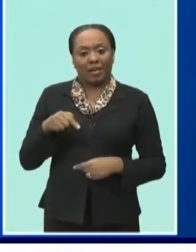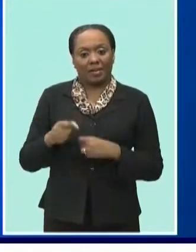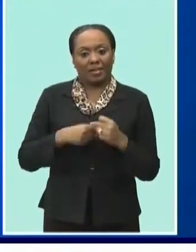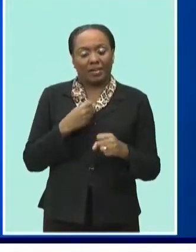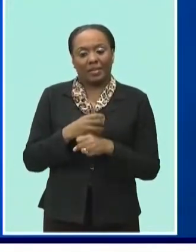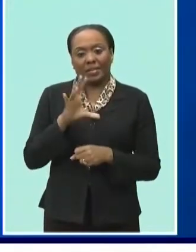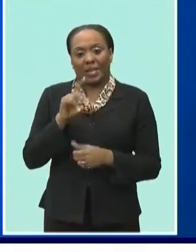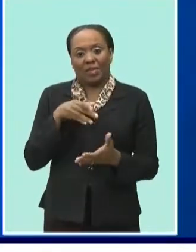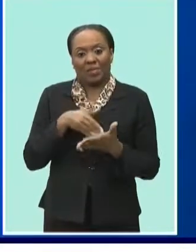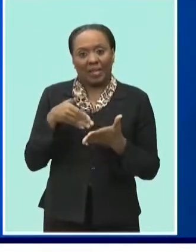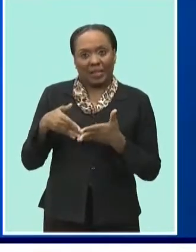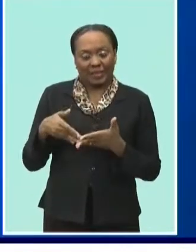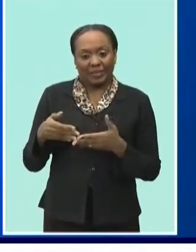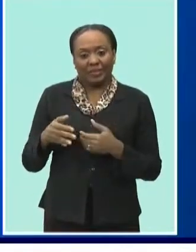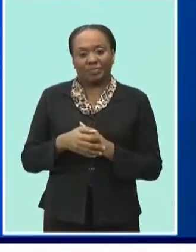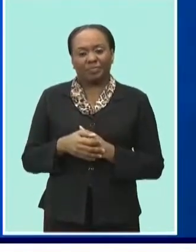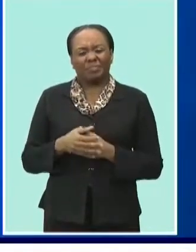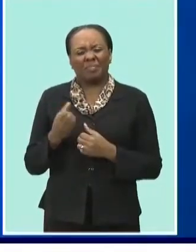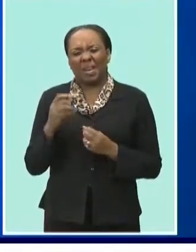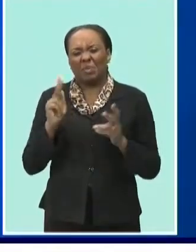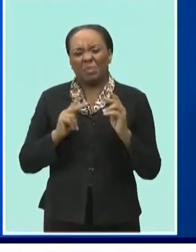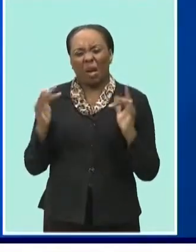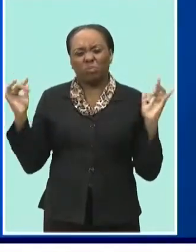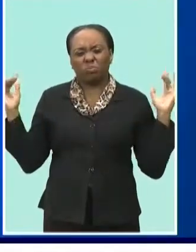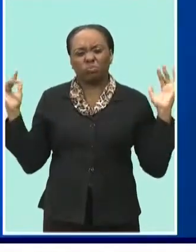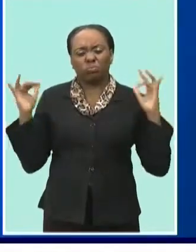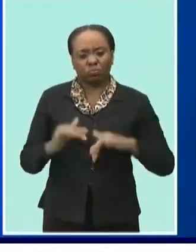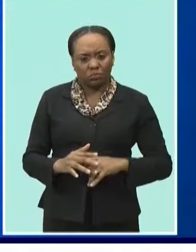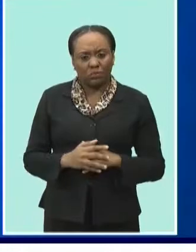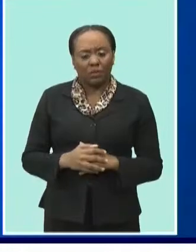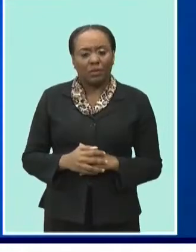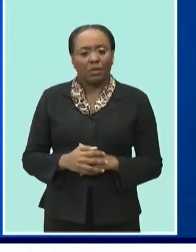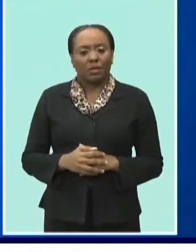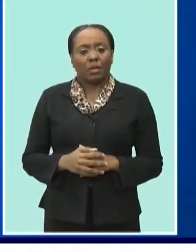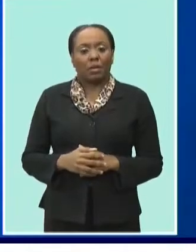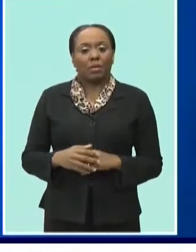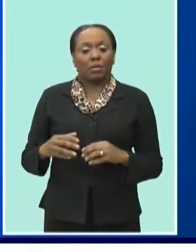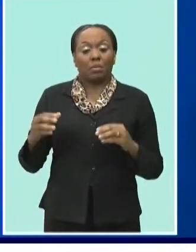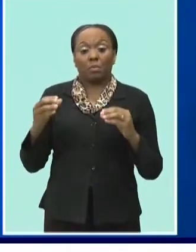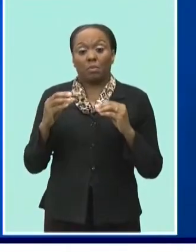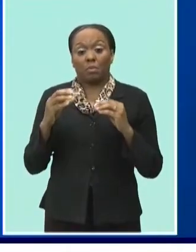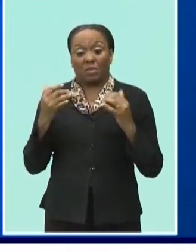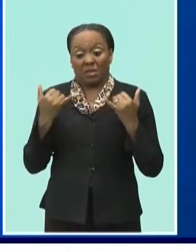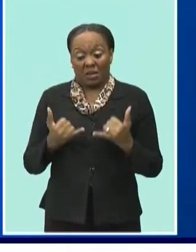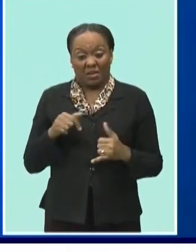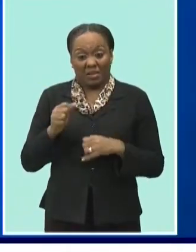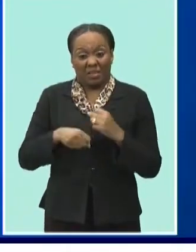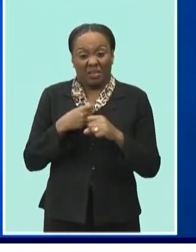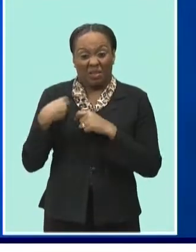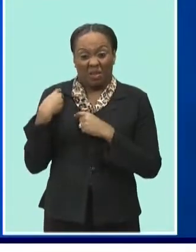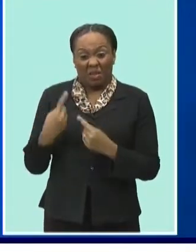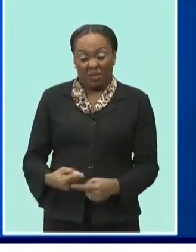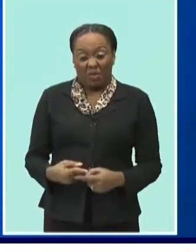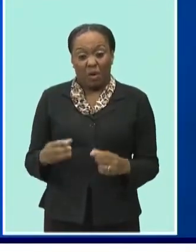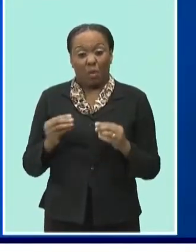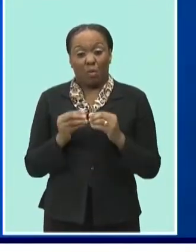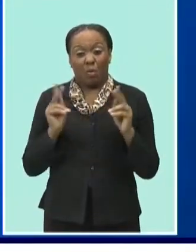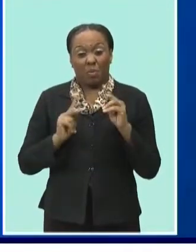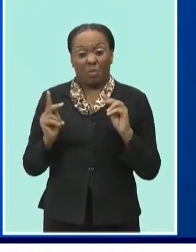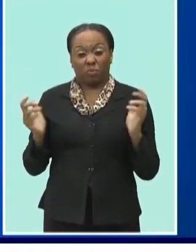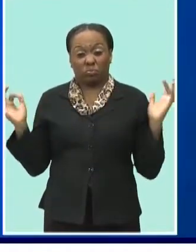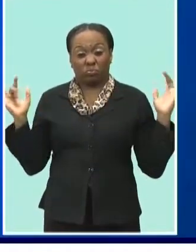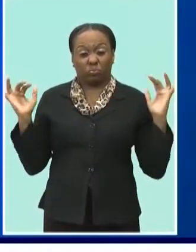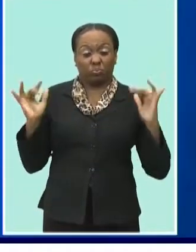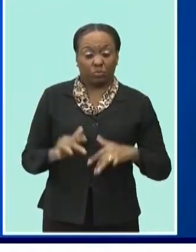people came to Barbados for the festival. This year, it attracted 1,500. And this was a major boost for